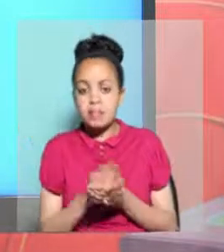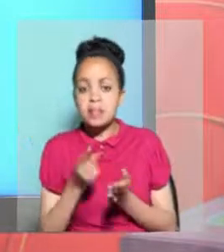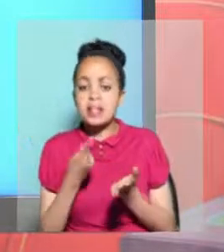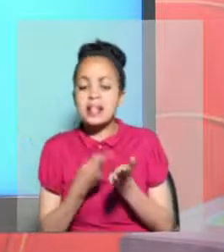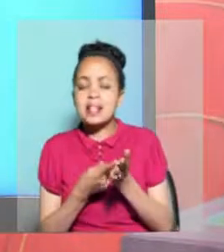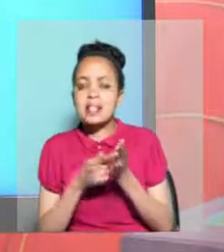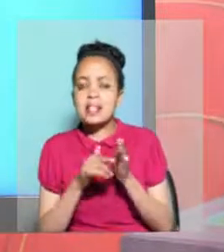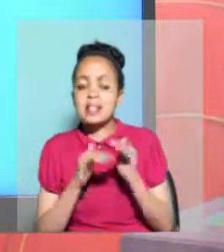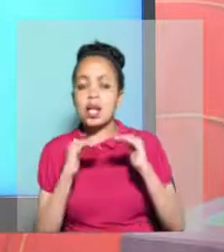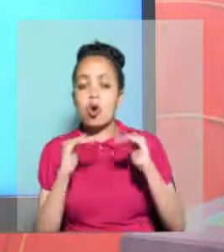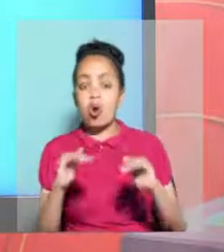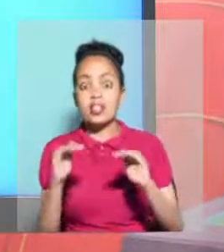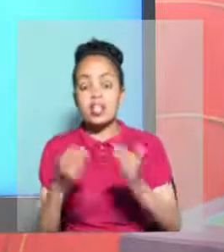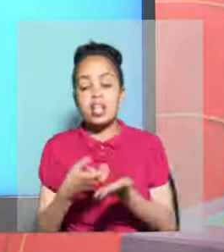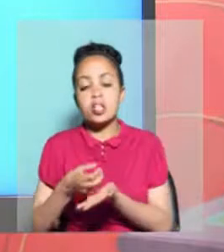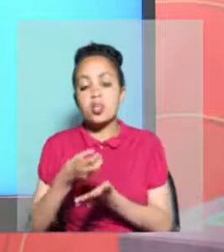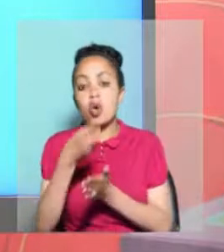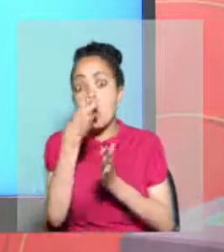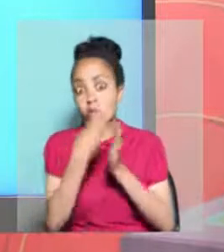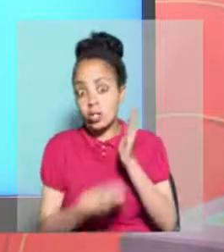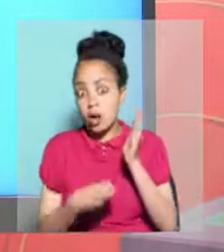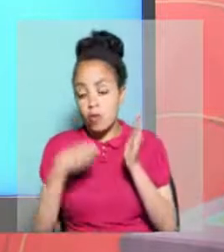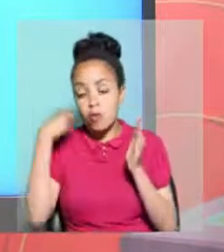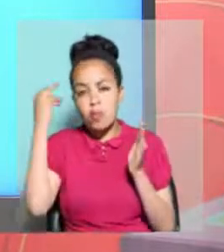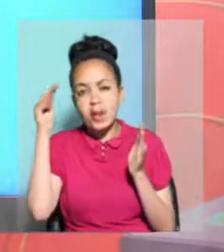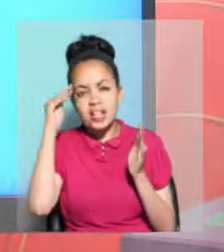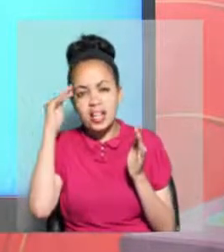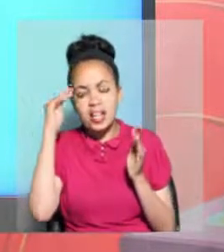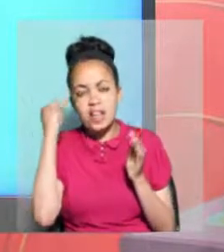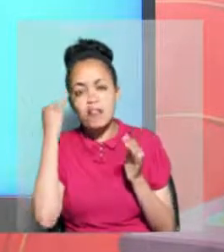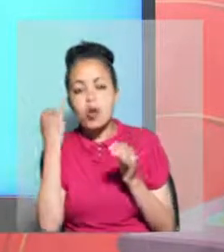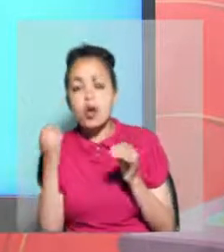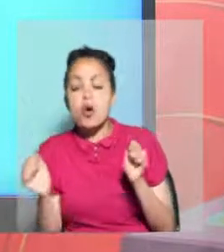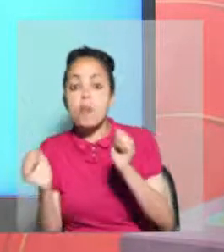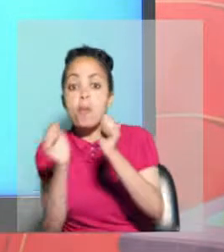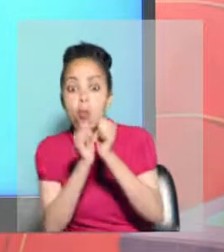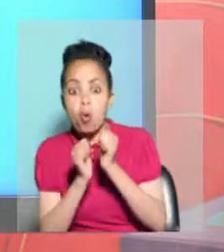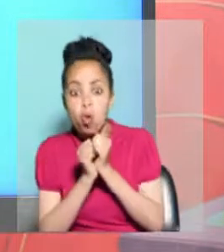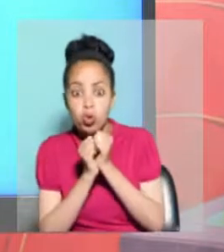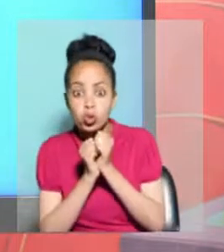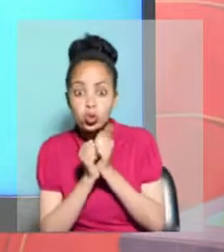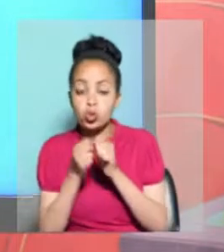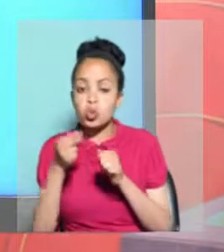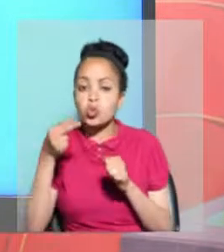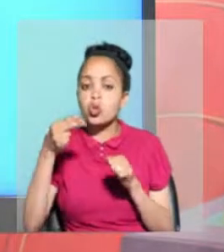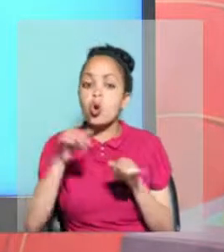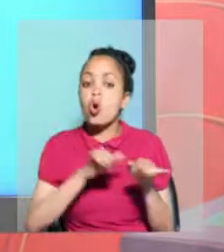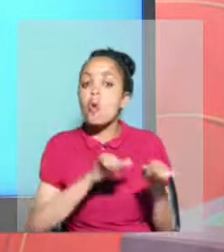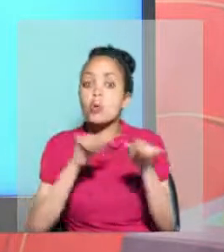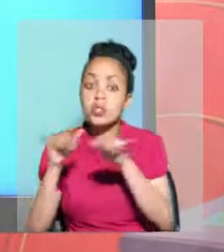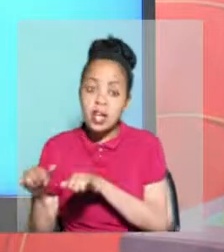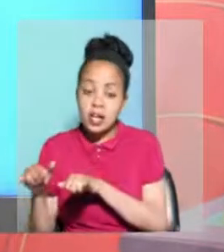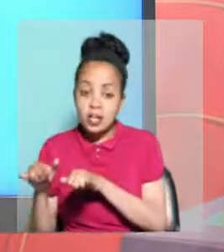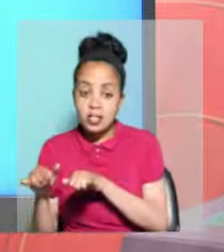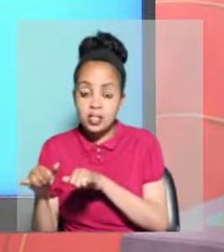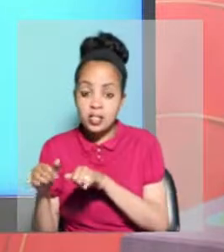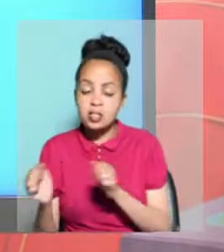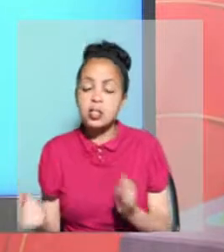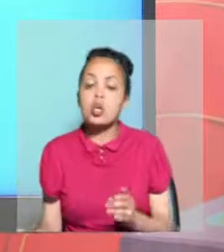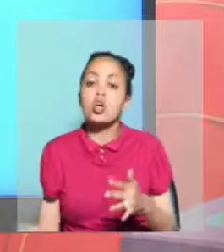a constant outcome of Mendelian if both homozygous dominant, homozygous recessive cross